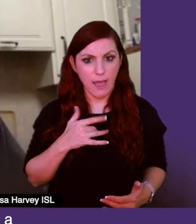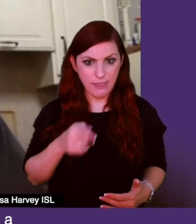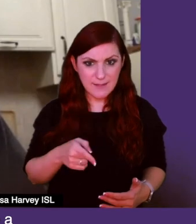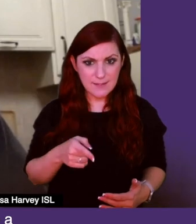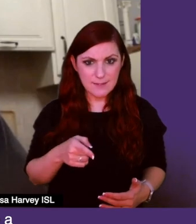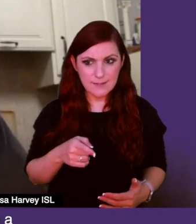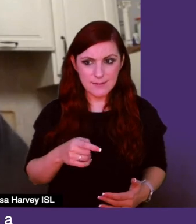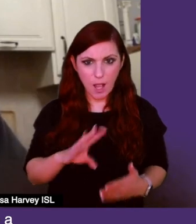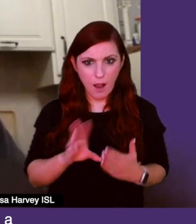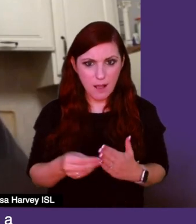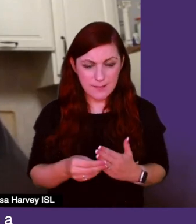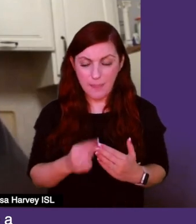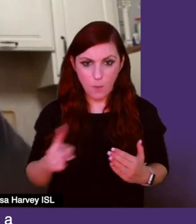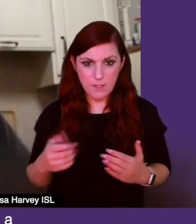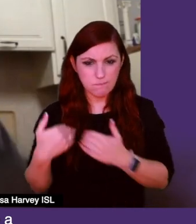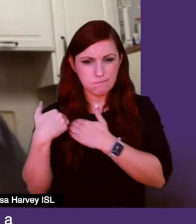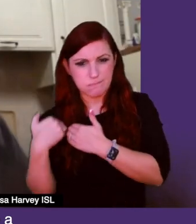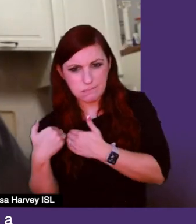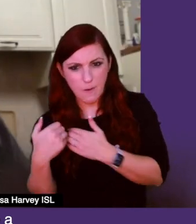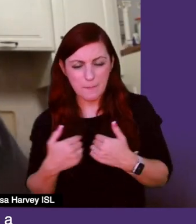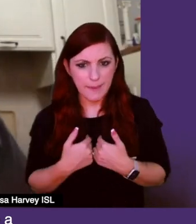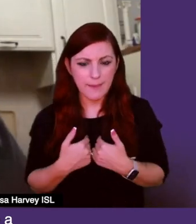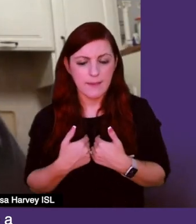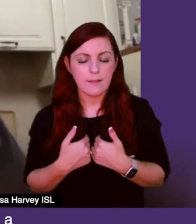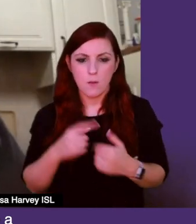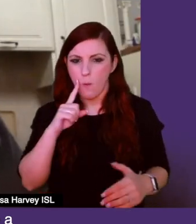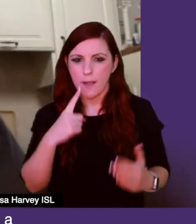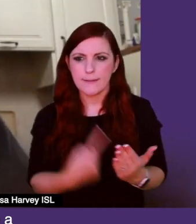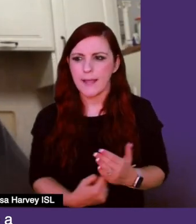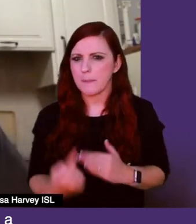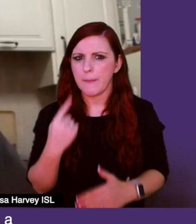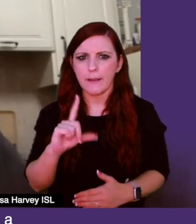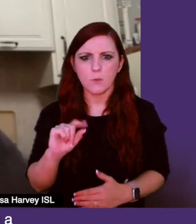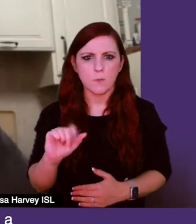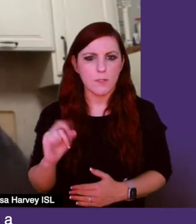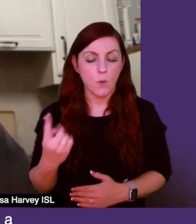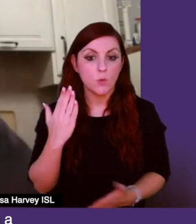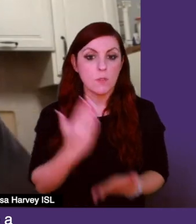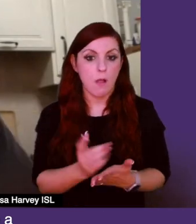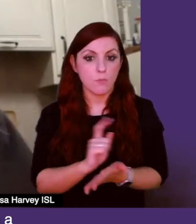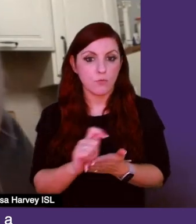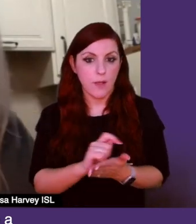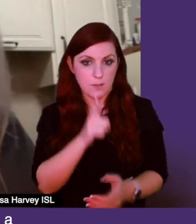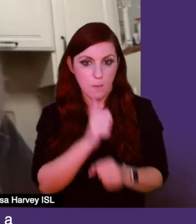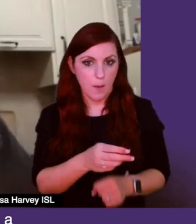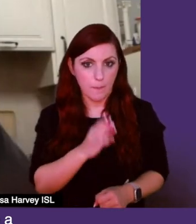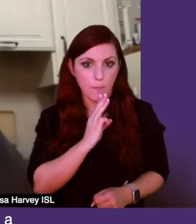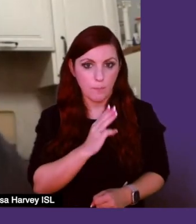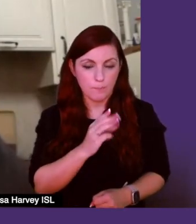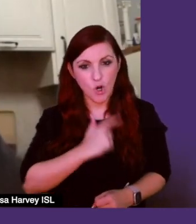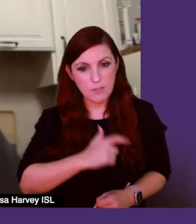the cost was taking a huge toll on me. So I made a decision in 2021 to stop writing about my personal